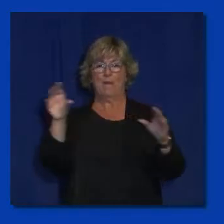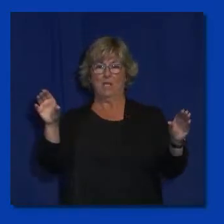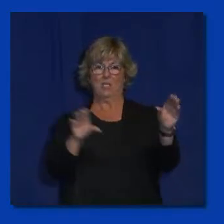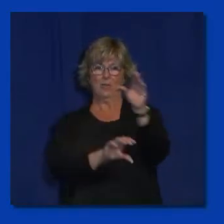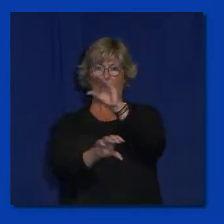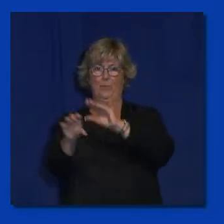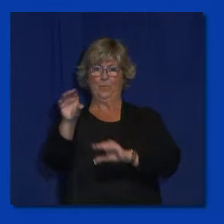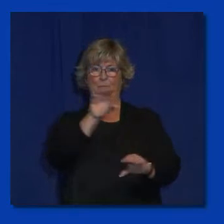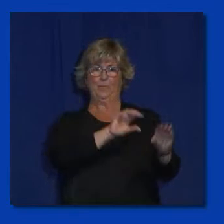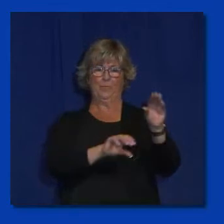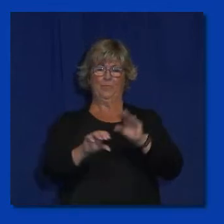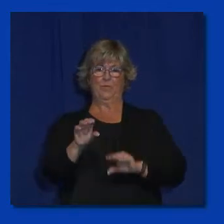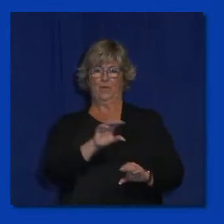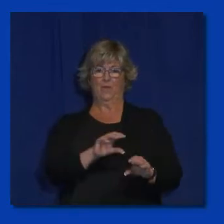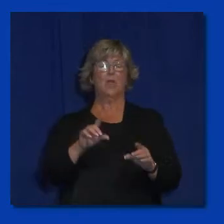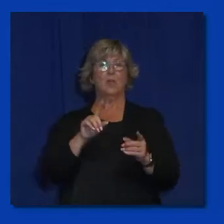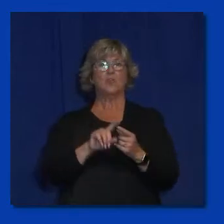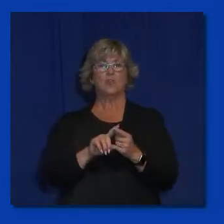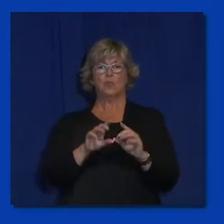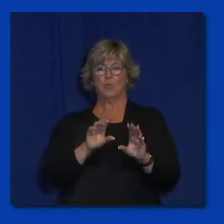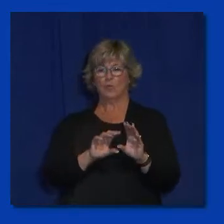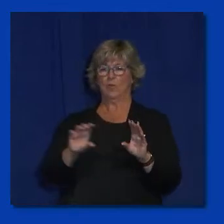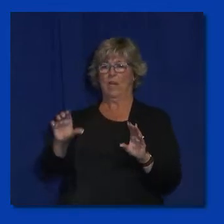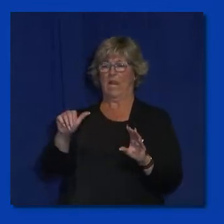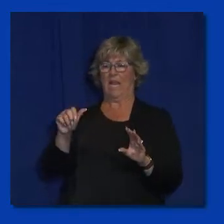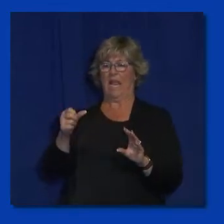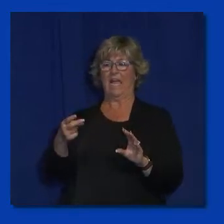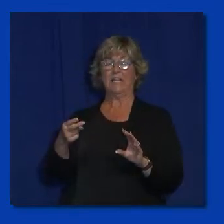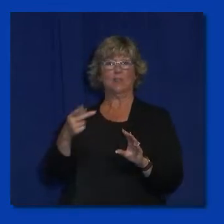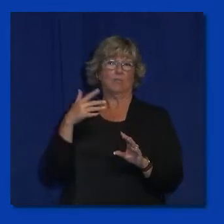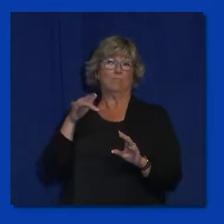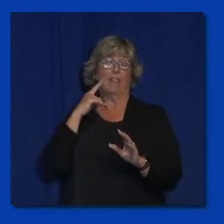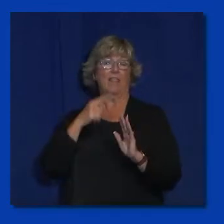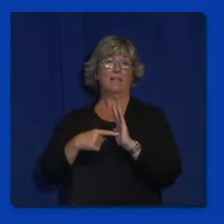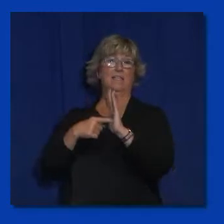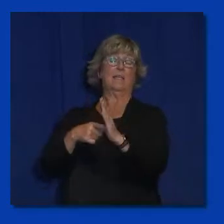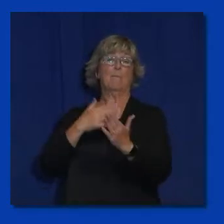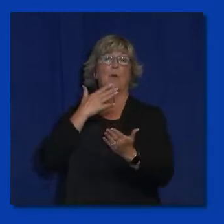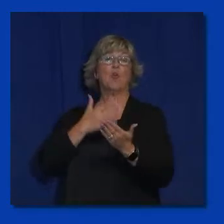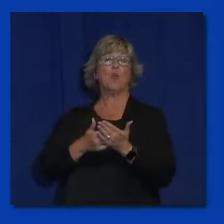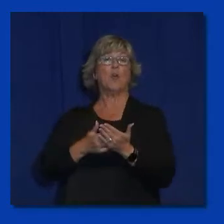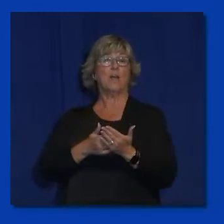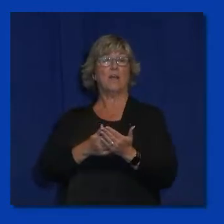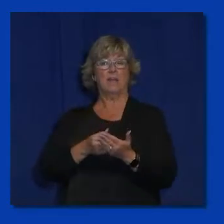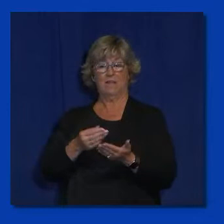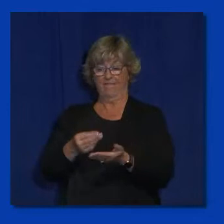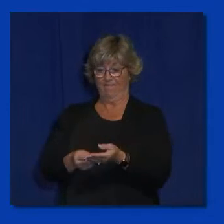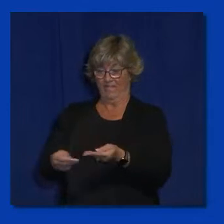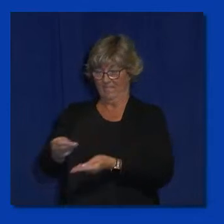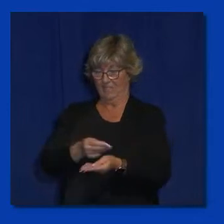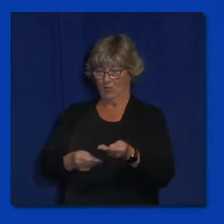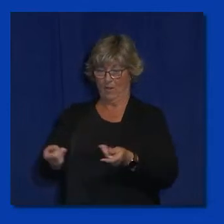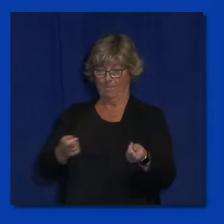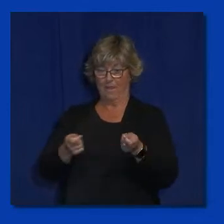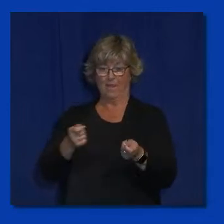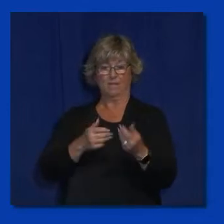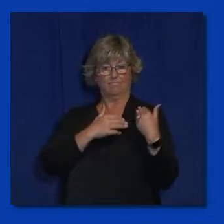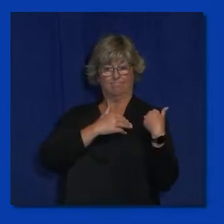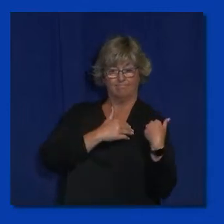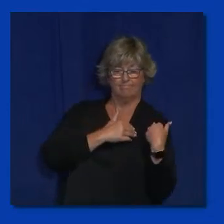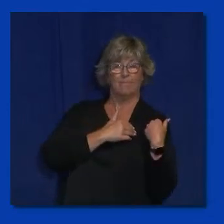projects from those lease revenue to cash is an example, I think, of good fiscal management and